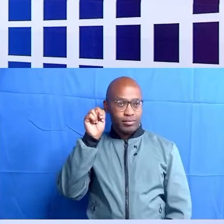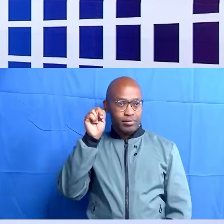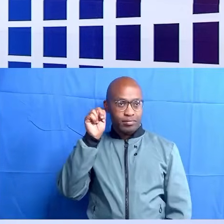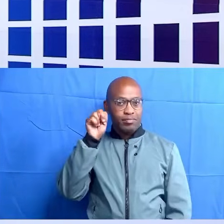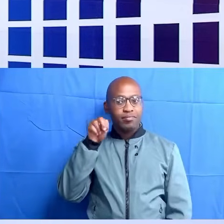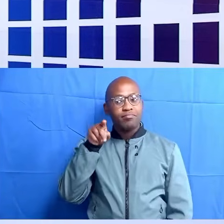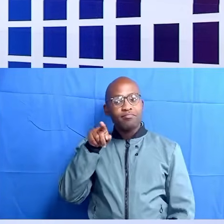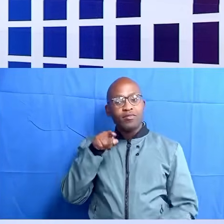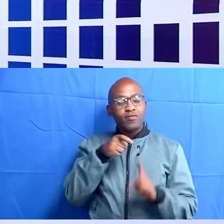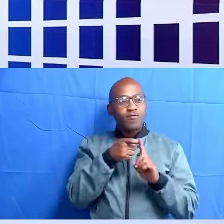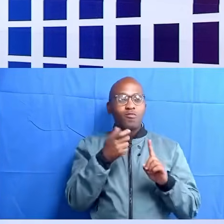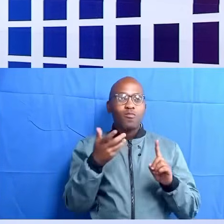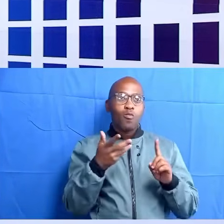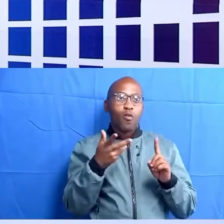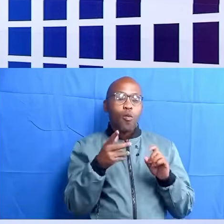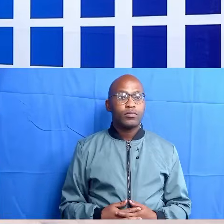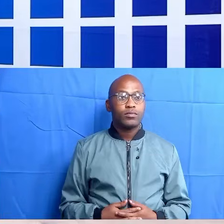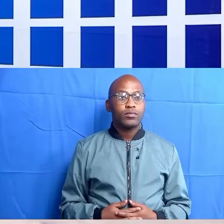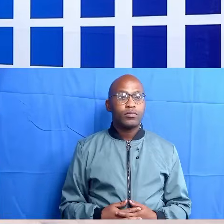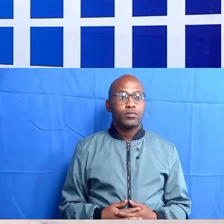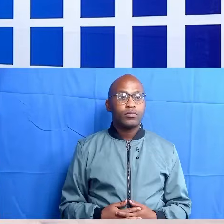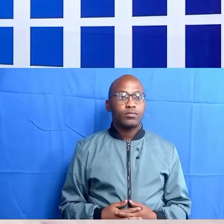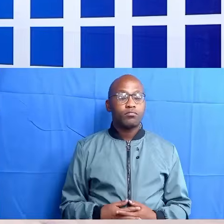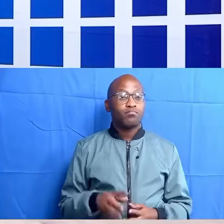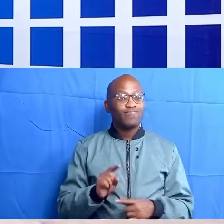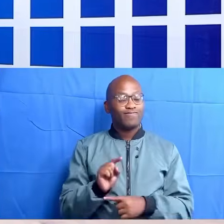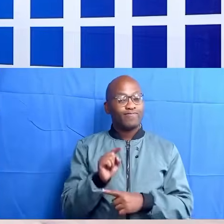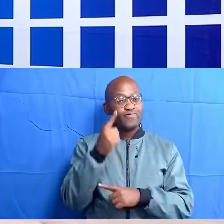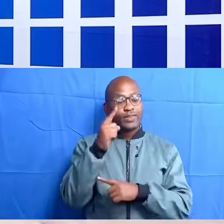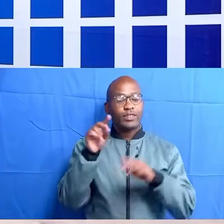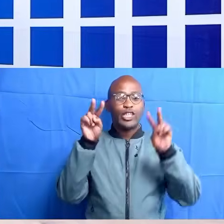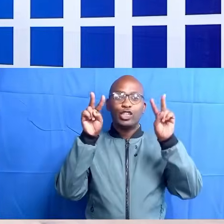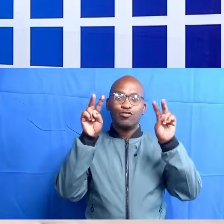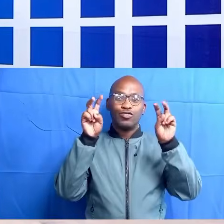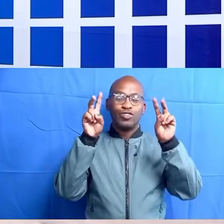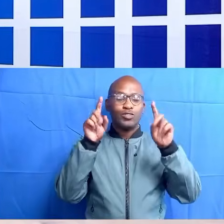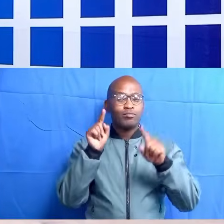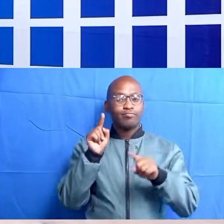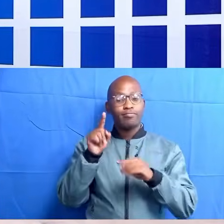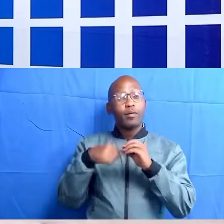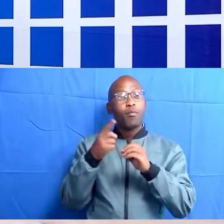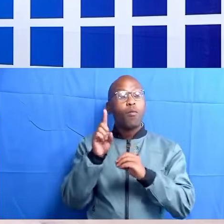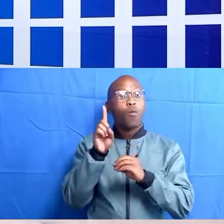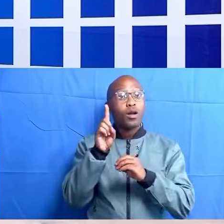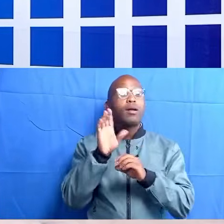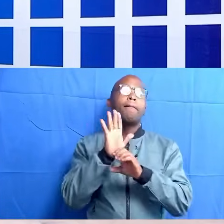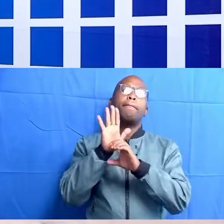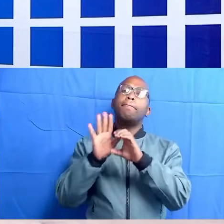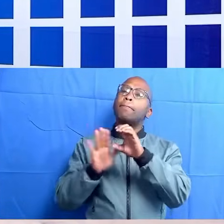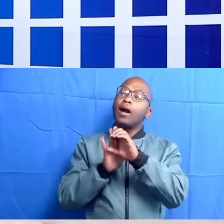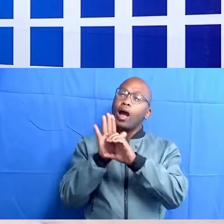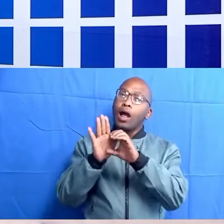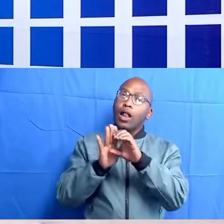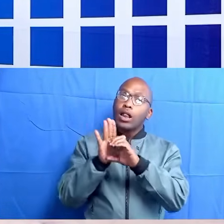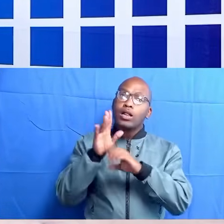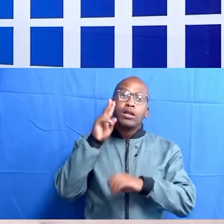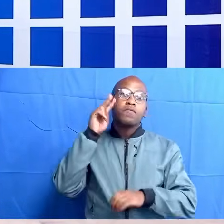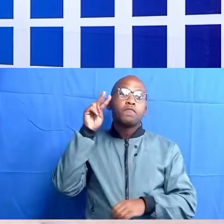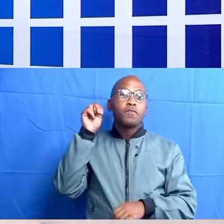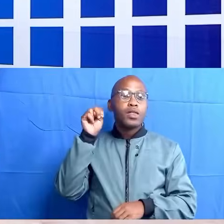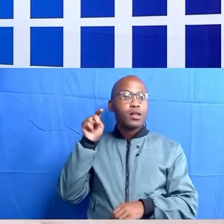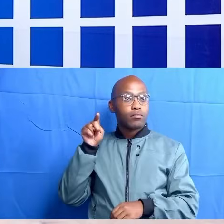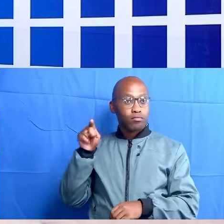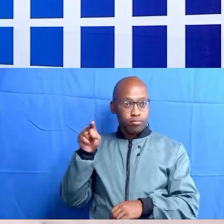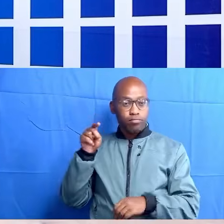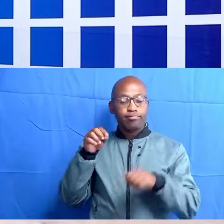of the Cold War. The first topic, it will be the background, then we go to the Safe